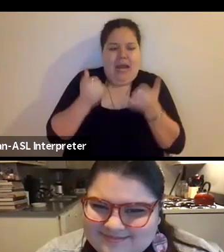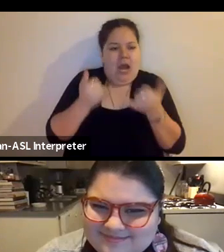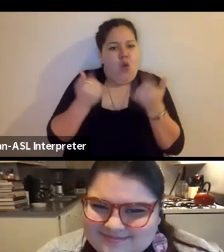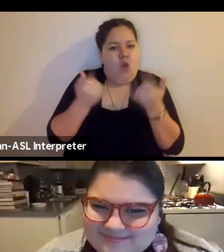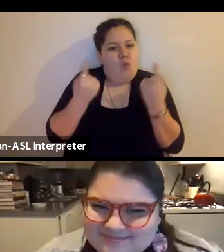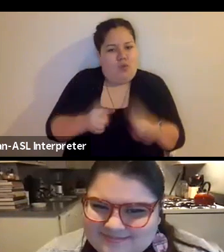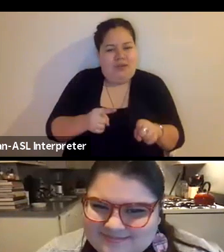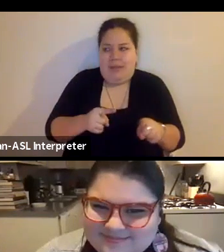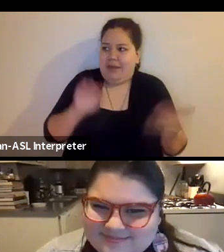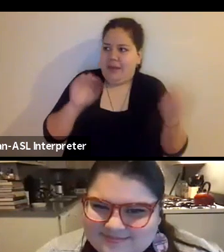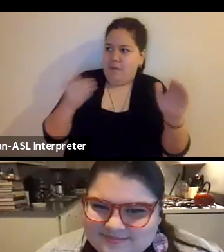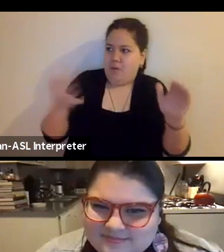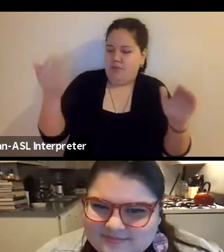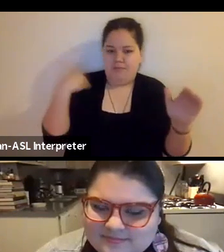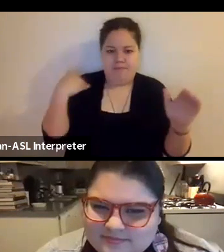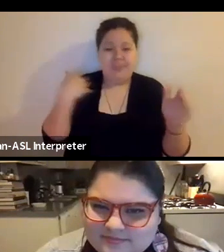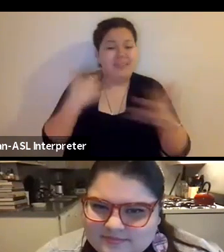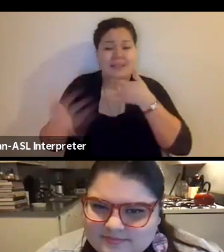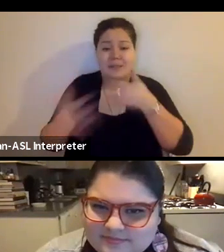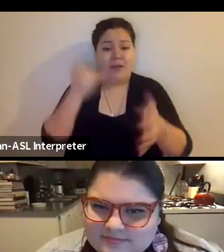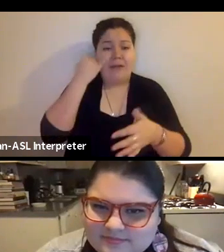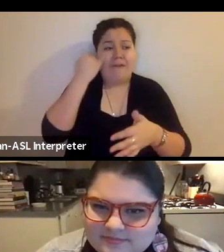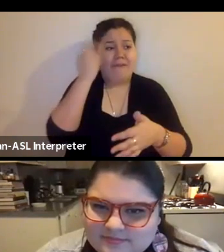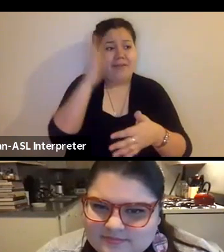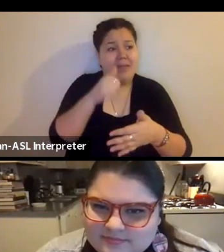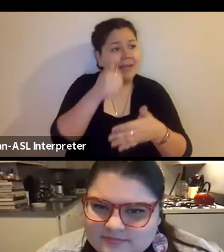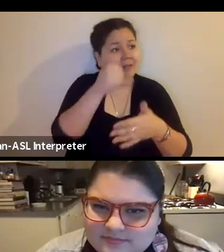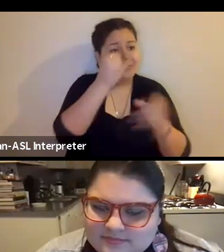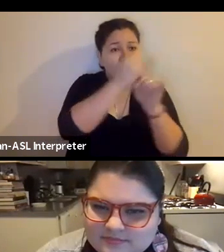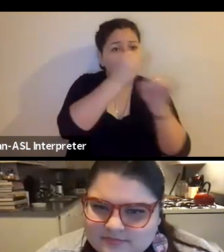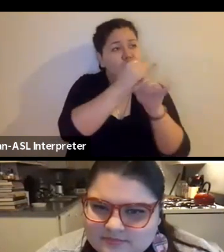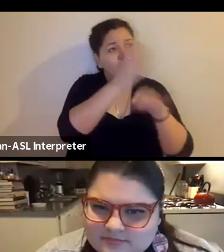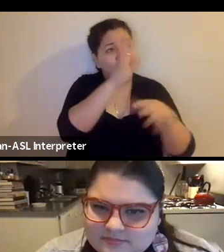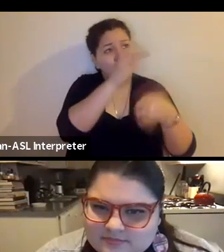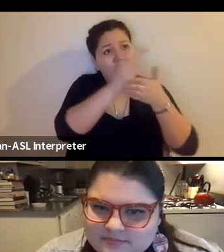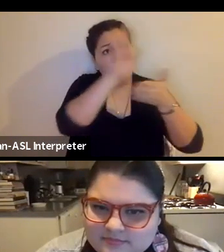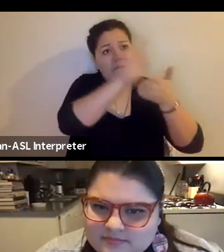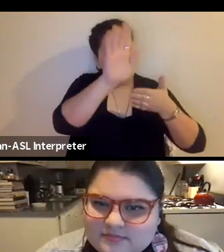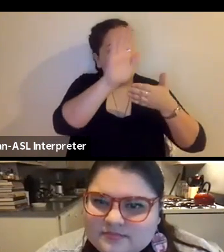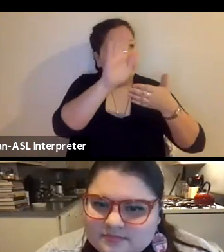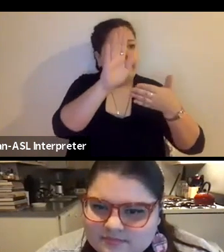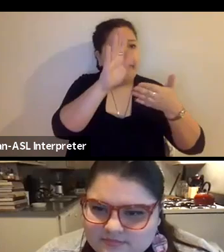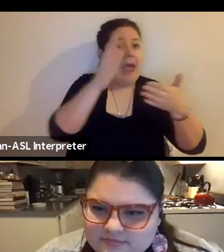even if these institutions aren't implementing them, we're implementing them.